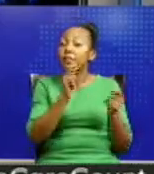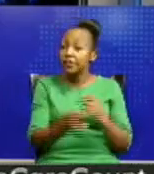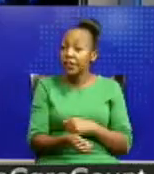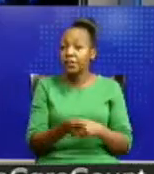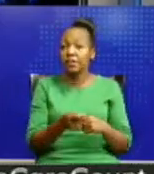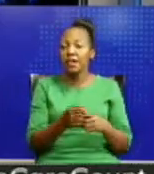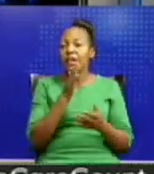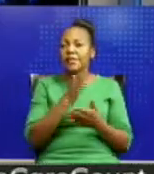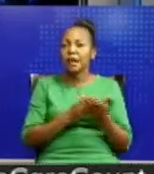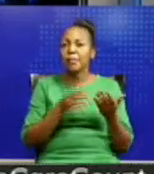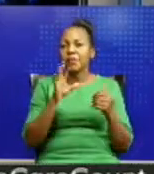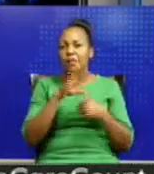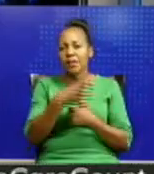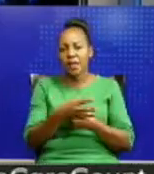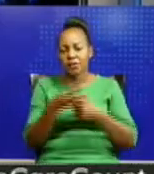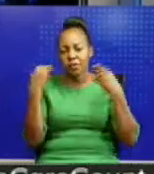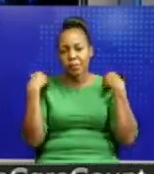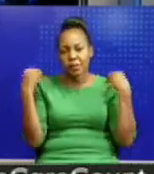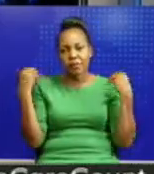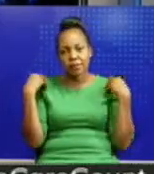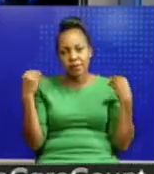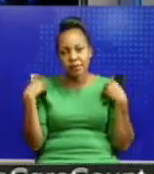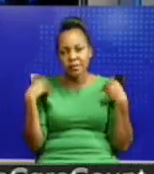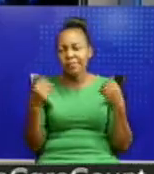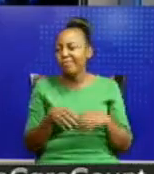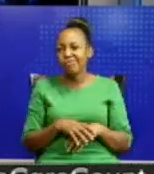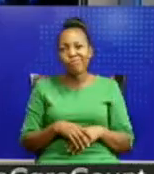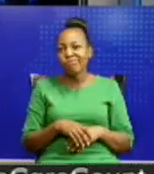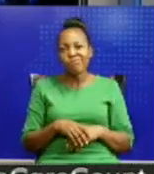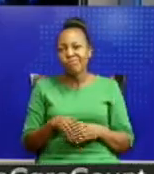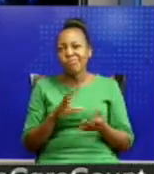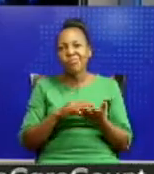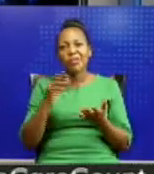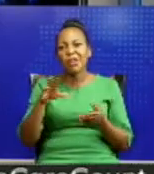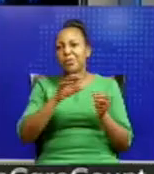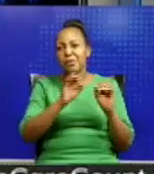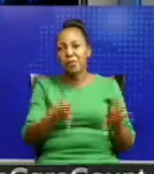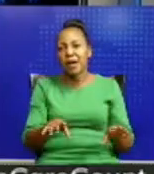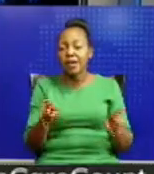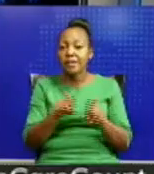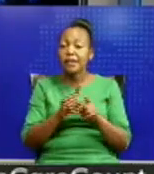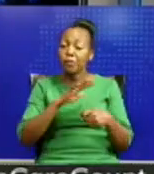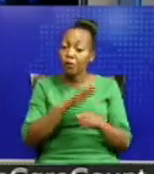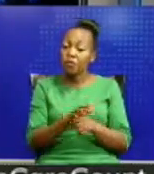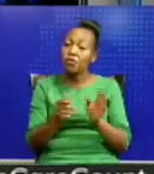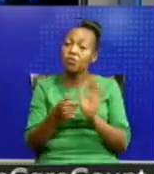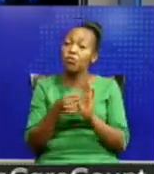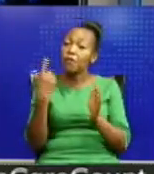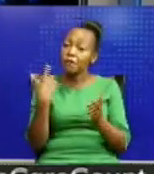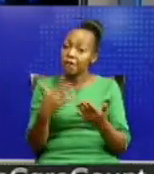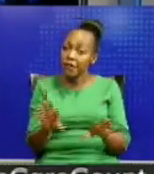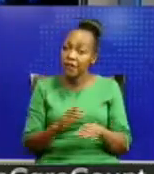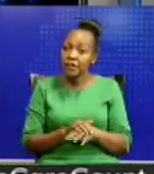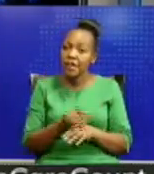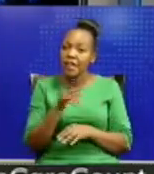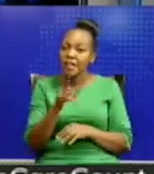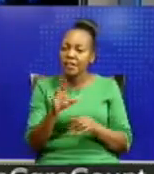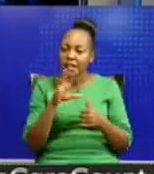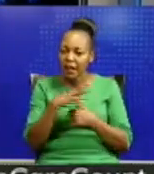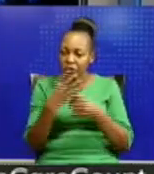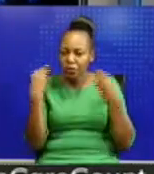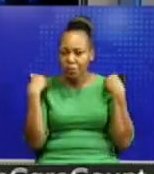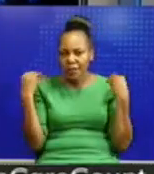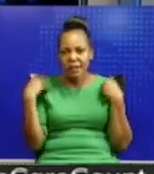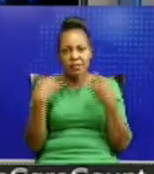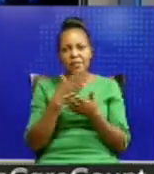of these norms and practices are no longer valid. And COVID has shown this, that these are no longer